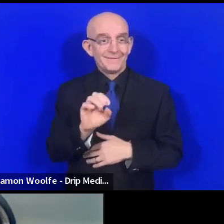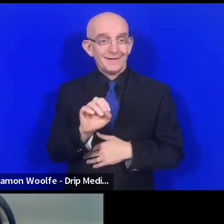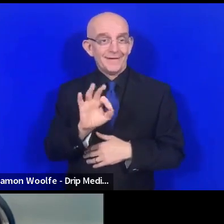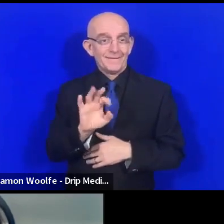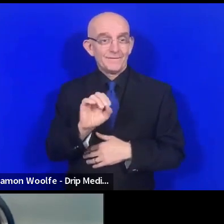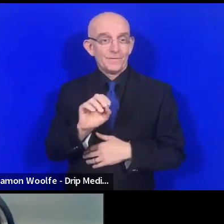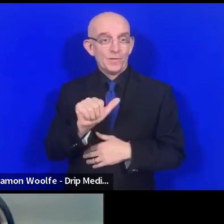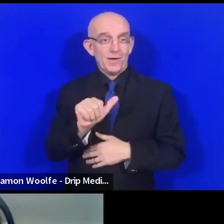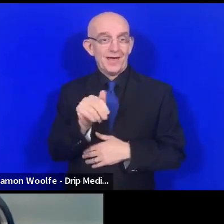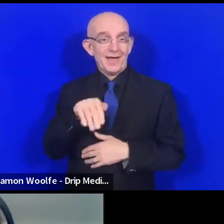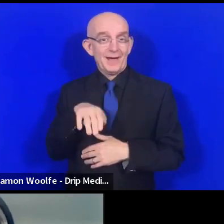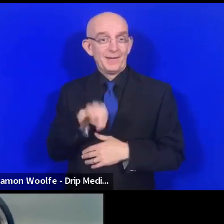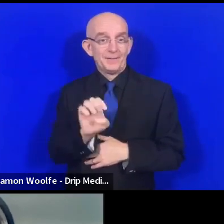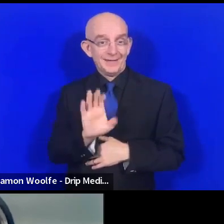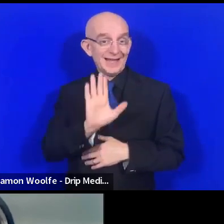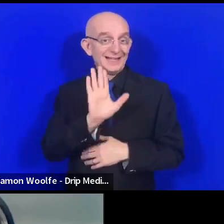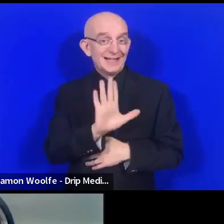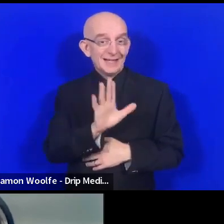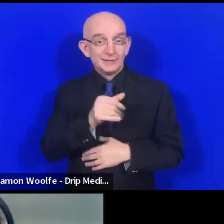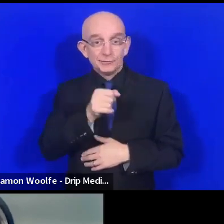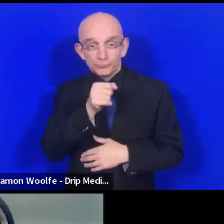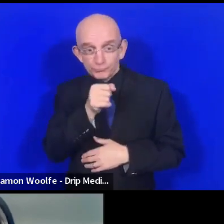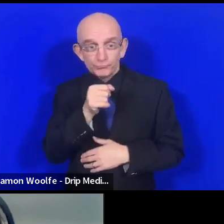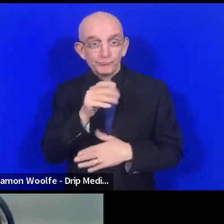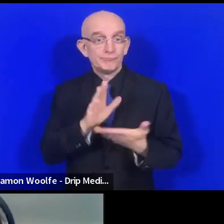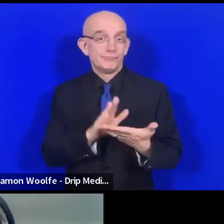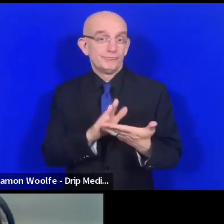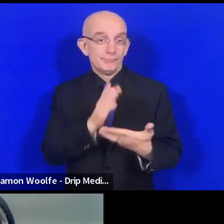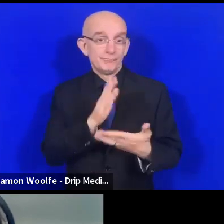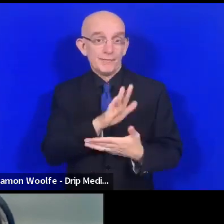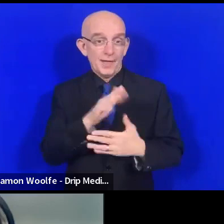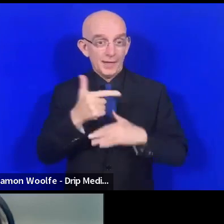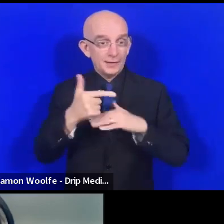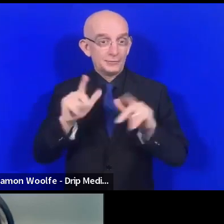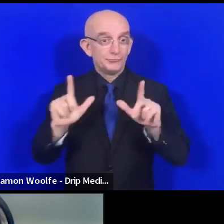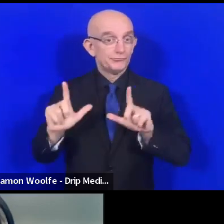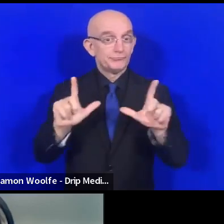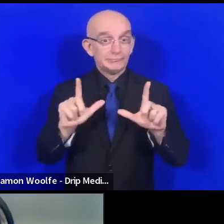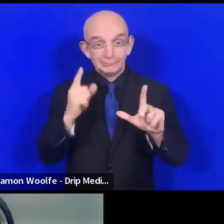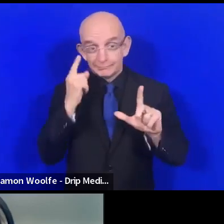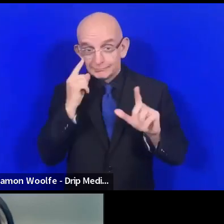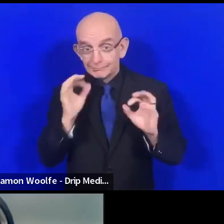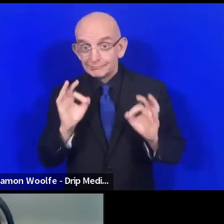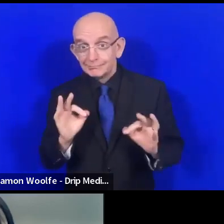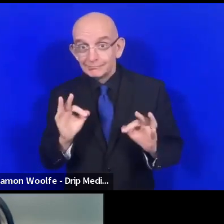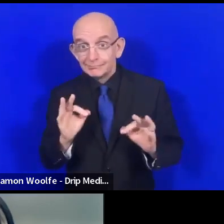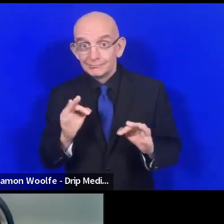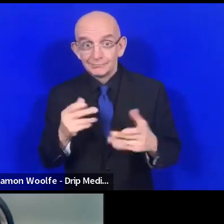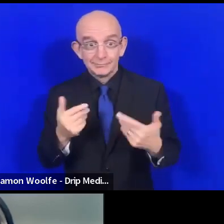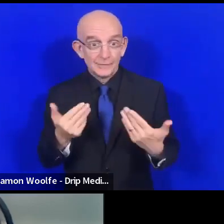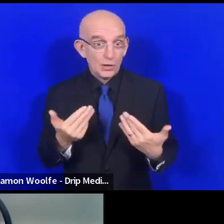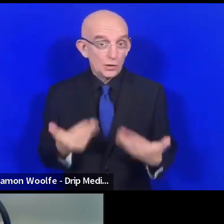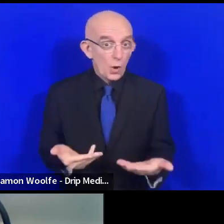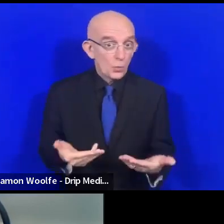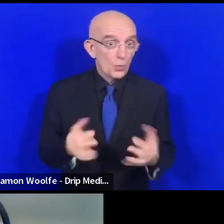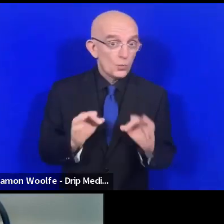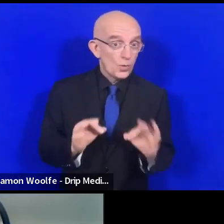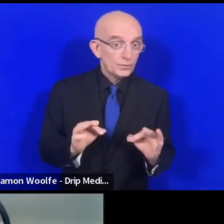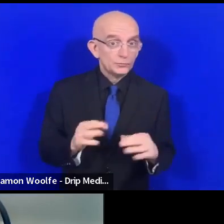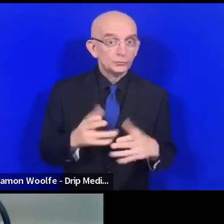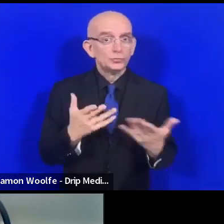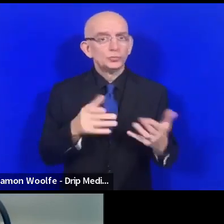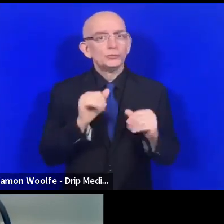ideas around the protocol and on your experience with Women Deliver? And following that, we will open it up to the audience